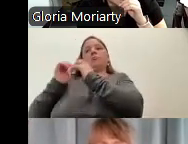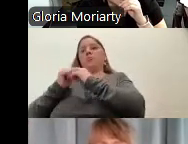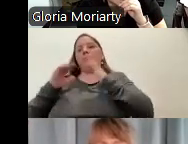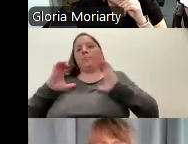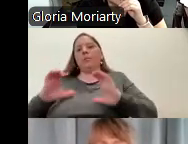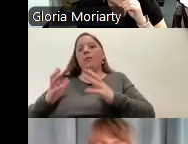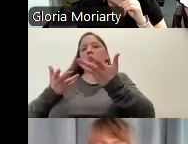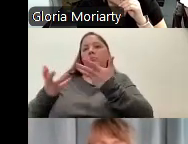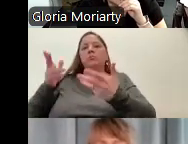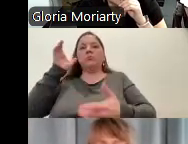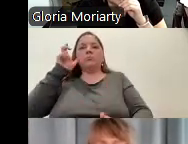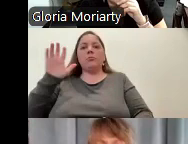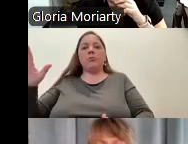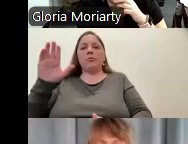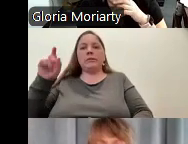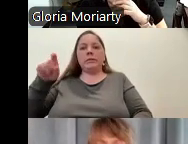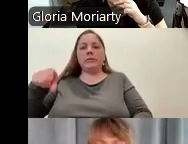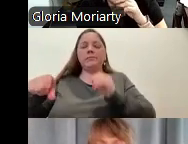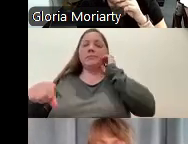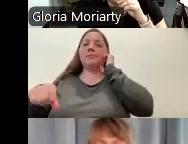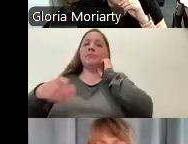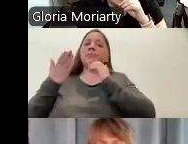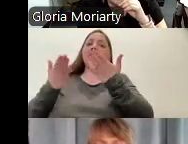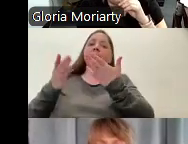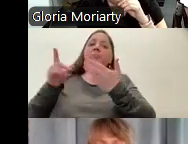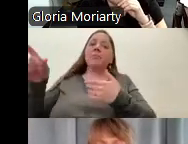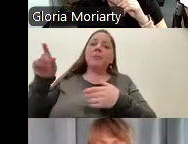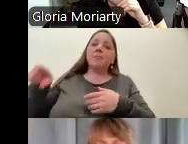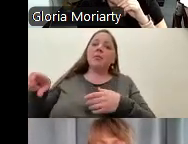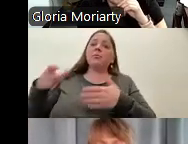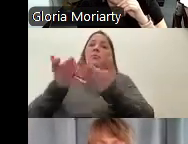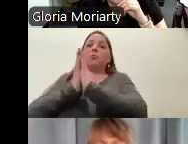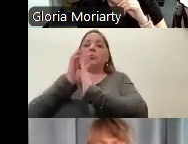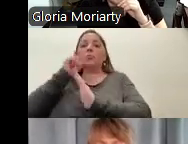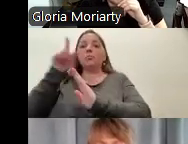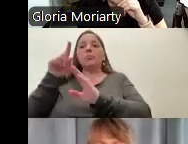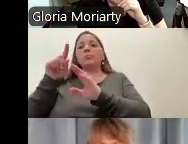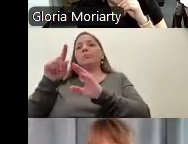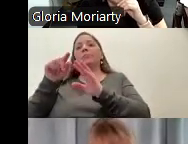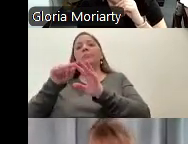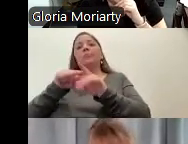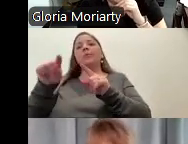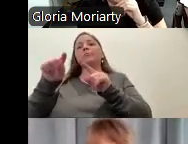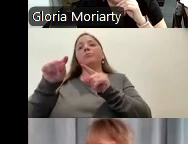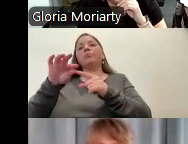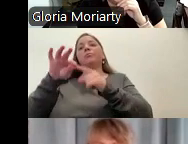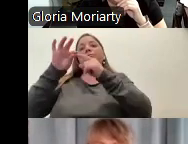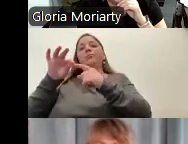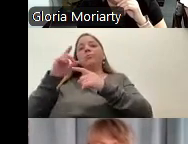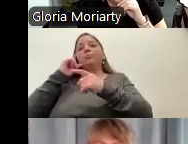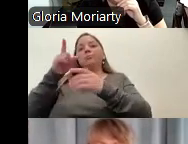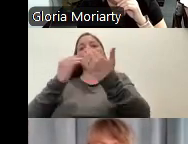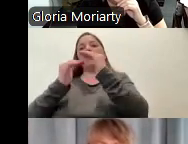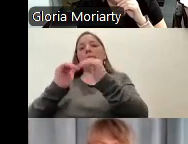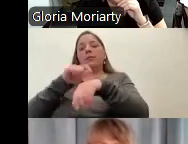to hear what the needs are. So maybe they have to request a special request for a limited time if they have